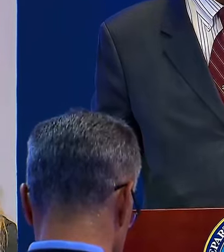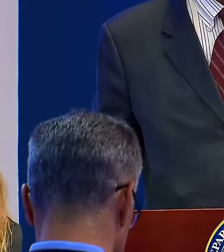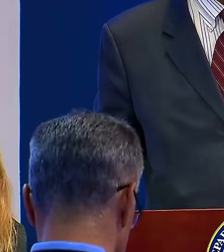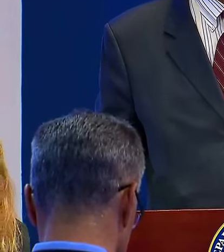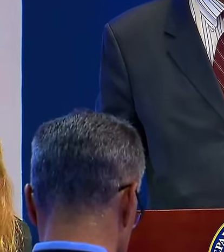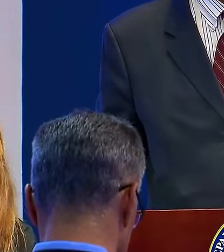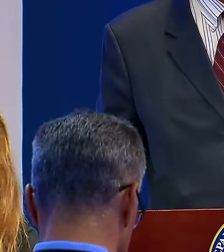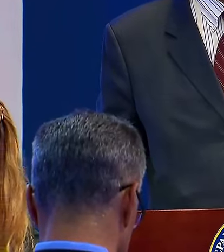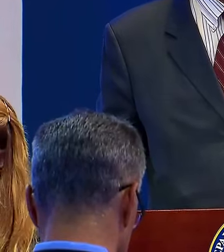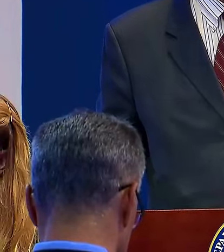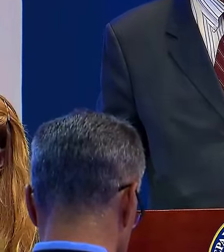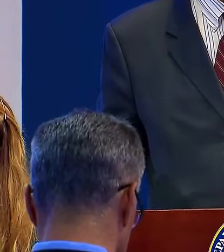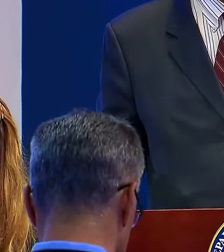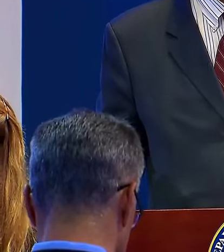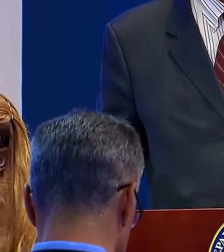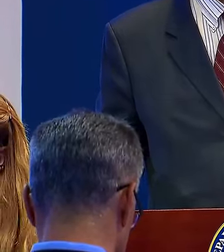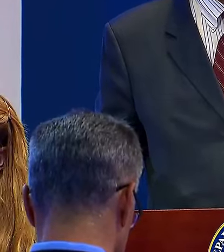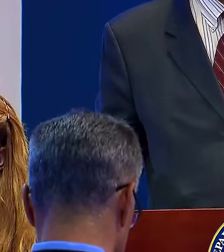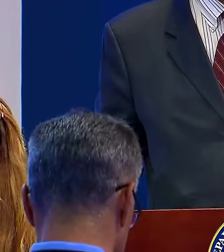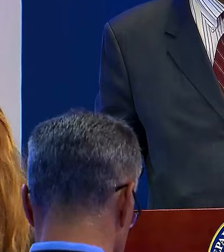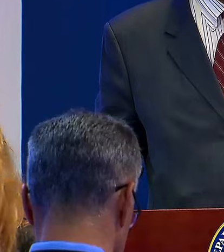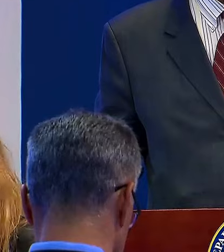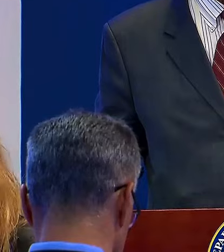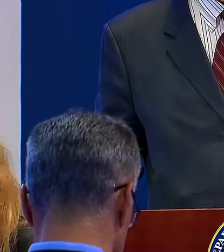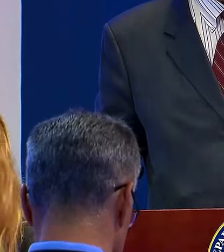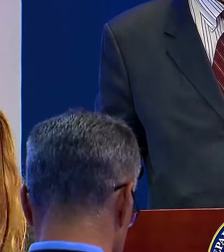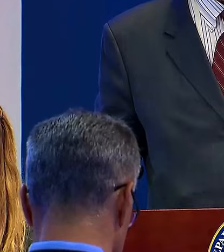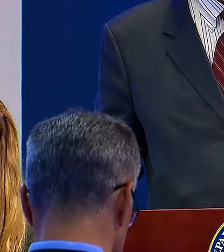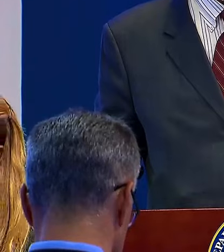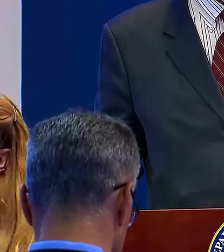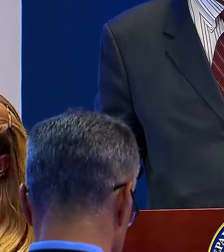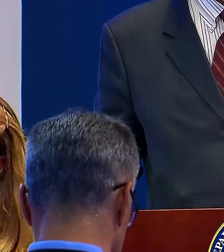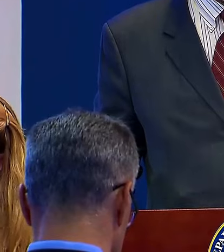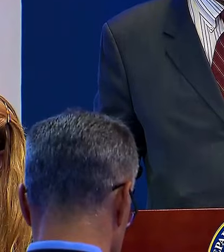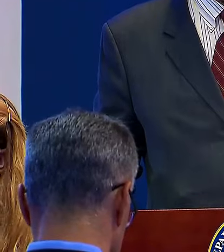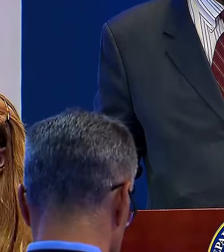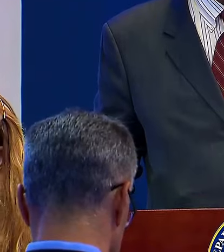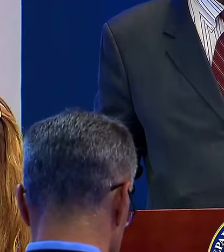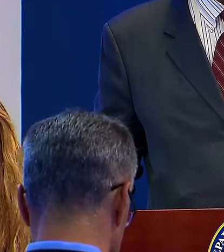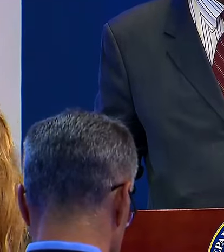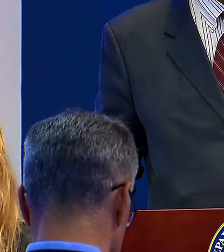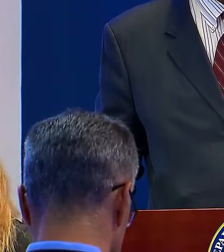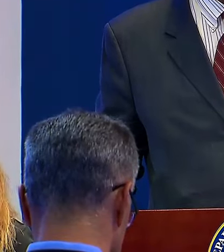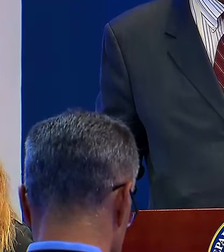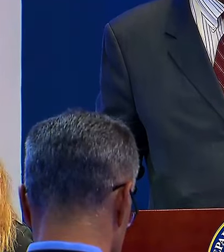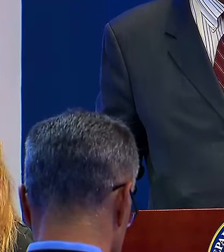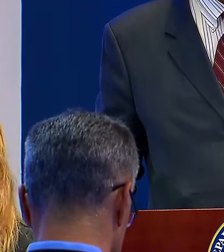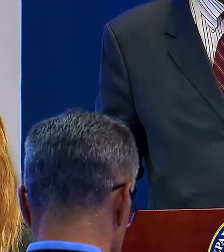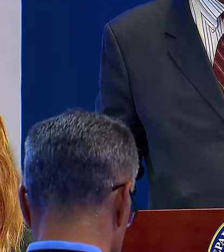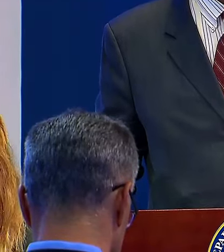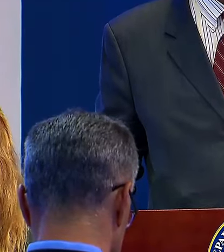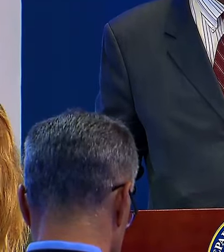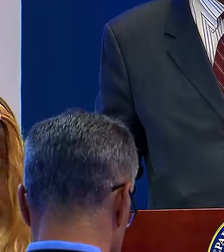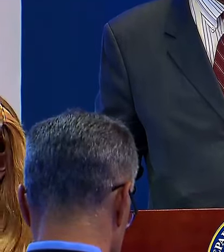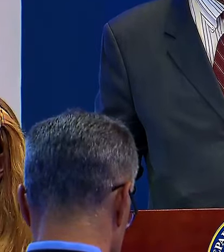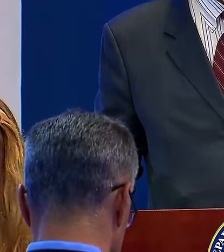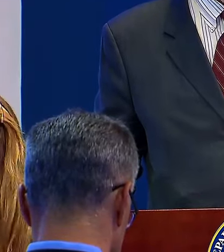surrendering your will to your Father. We honor you in this. We believe you, O God, in